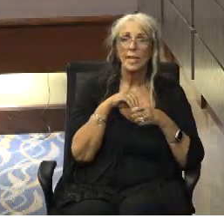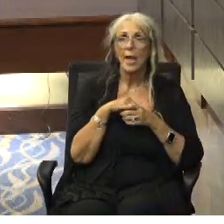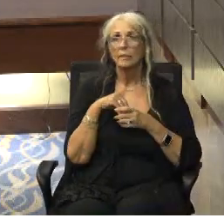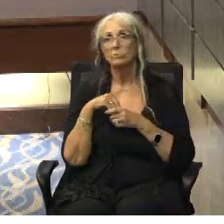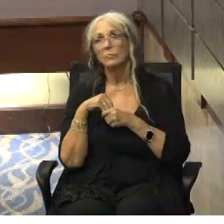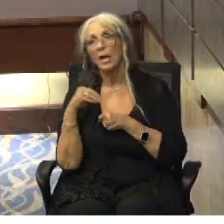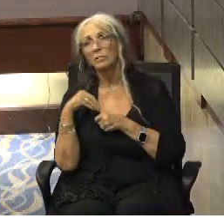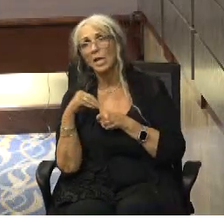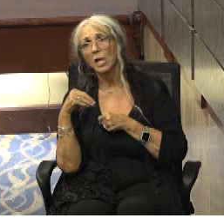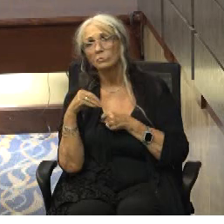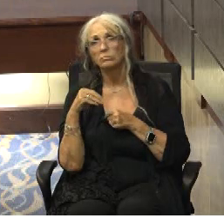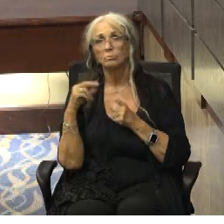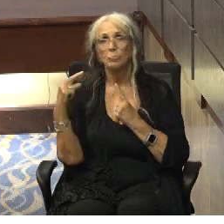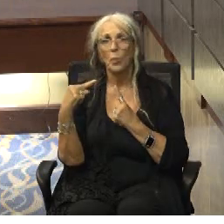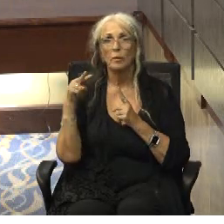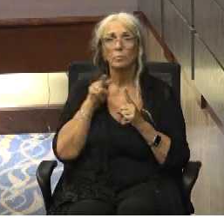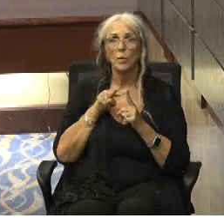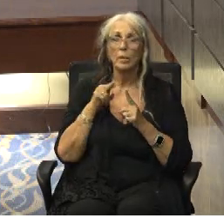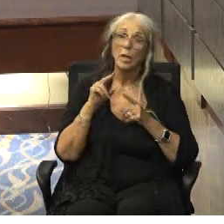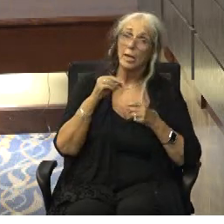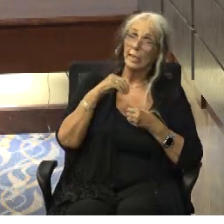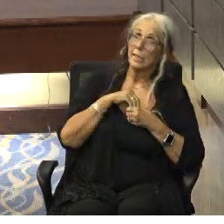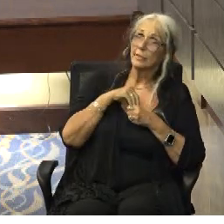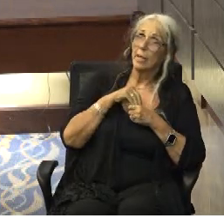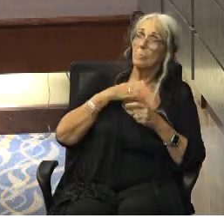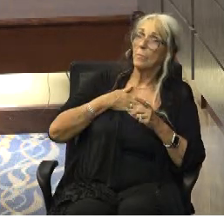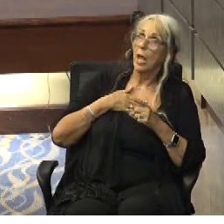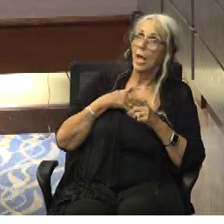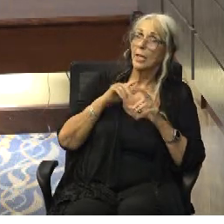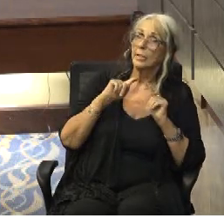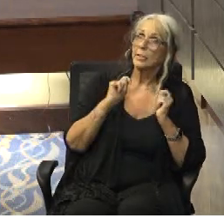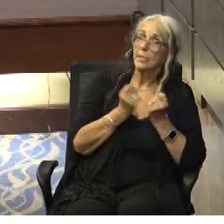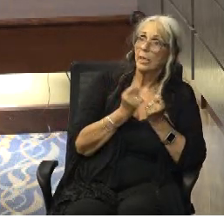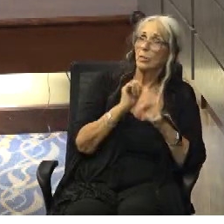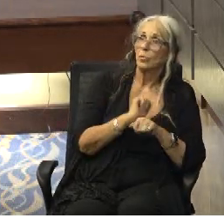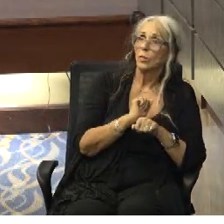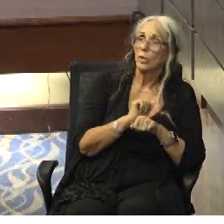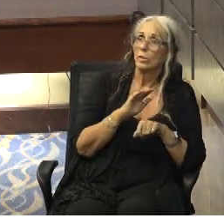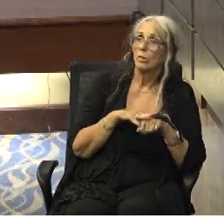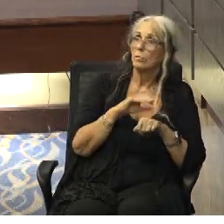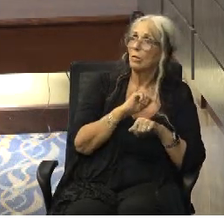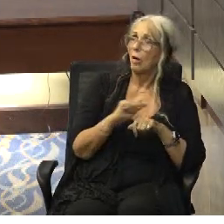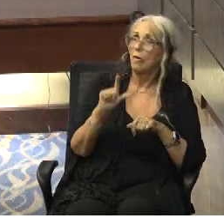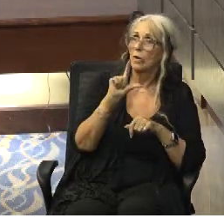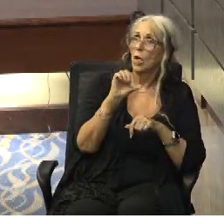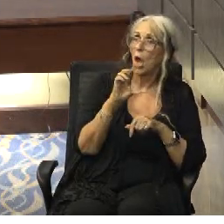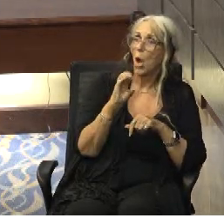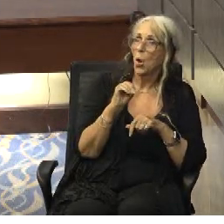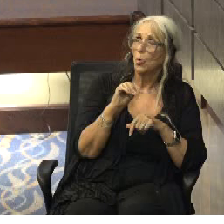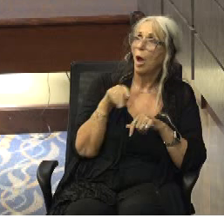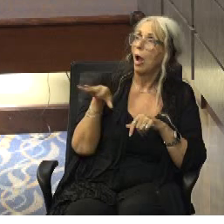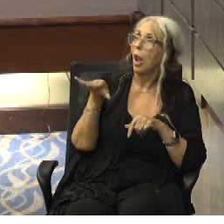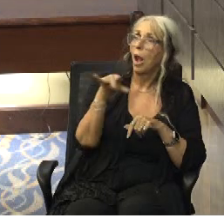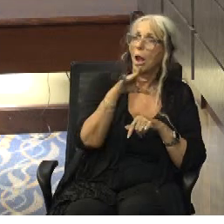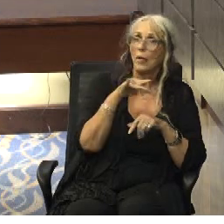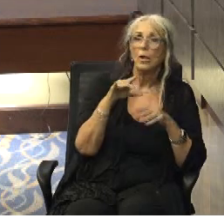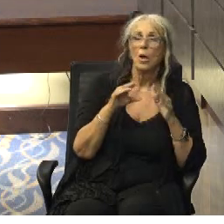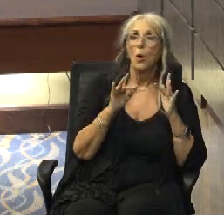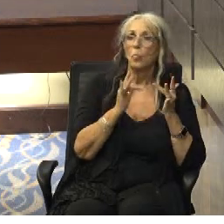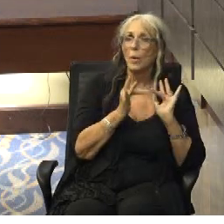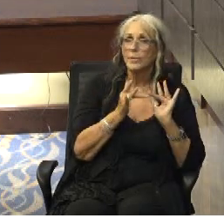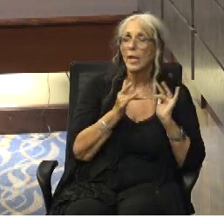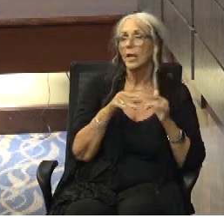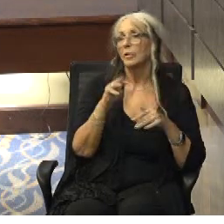it. Internally, we're working with my team on all of the logos that you see throughout the city, whether that's website, social